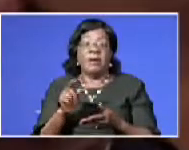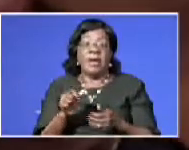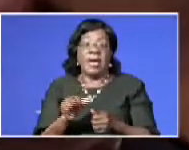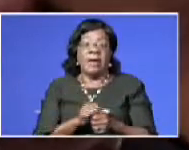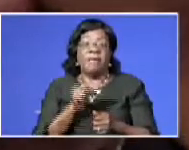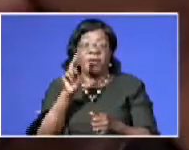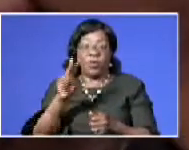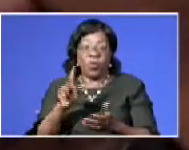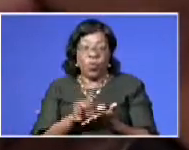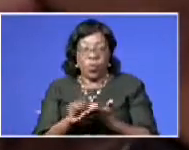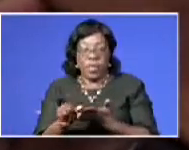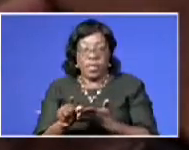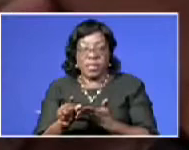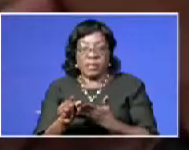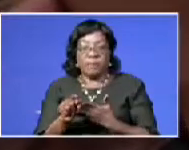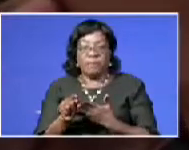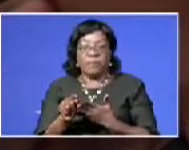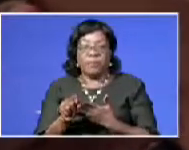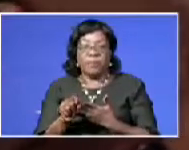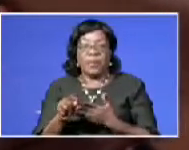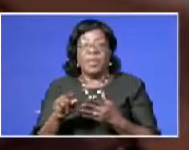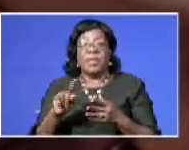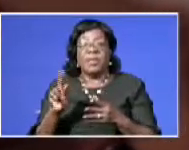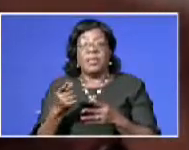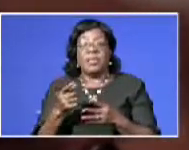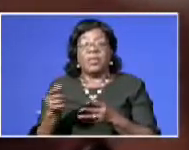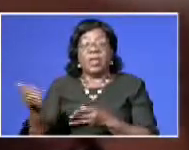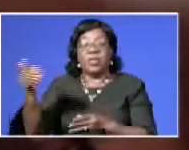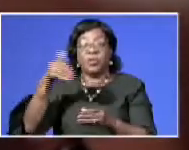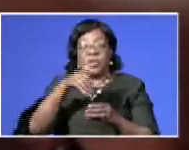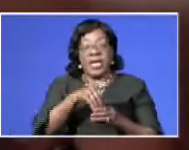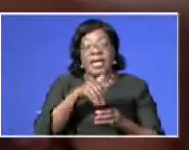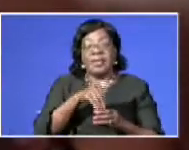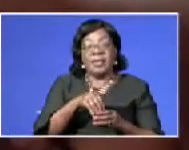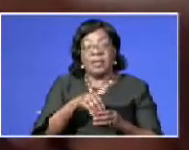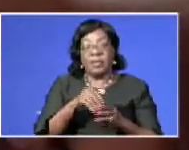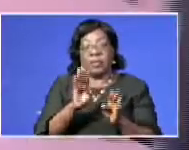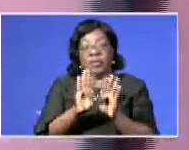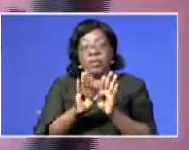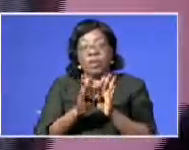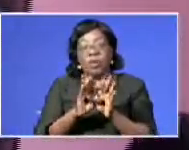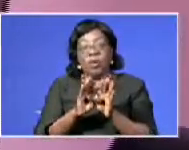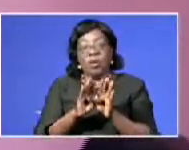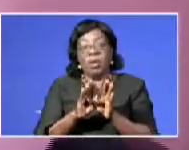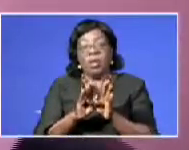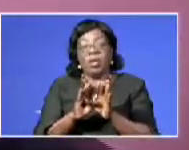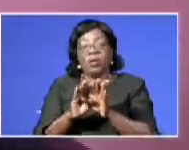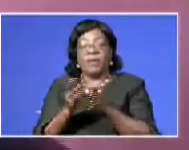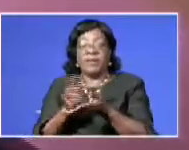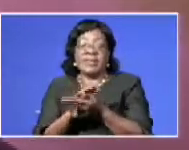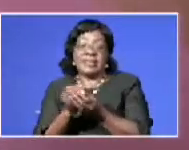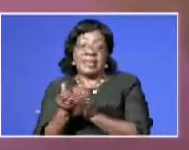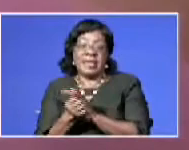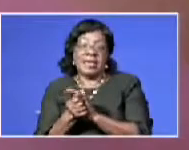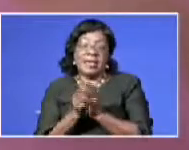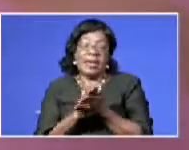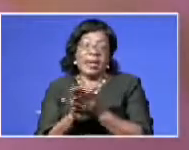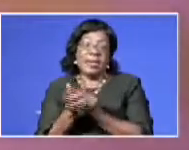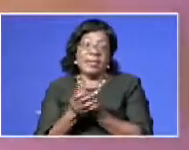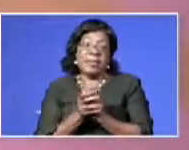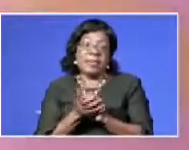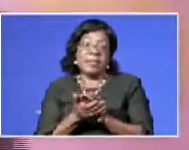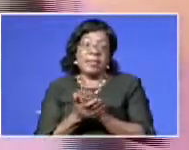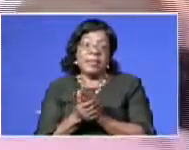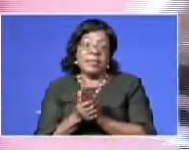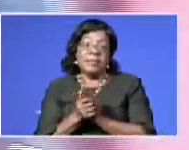2 weeks. Things we've implemented, as soon as you enter the door, you get an infrared thermal reading. And then when you enter,